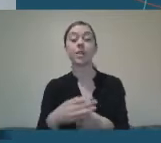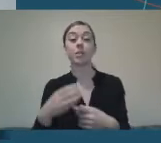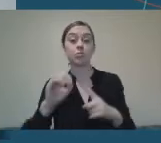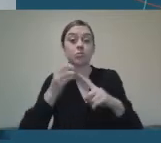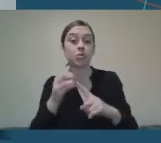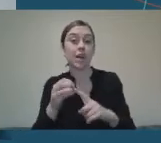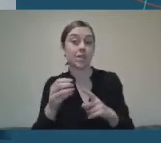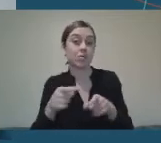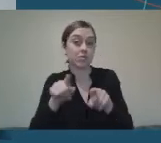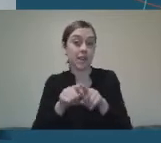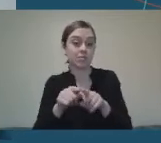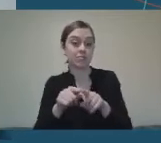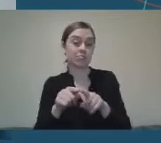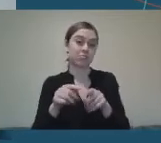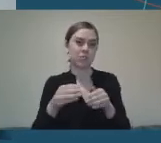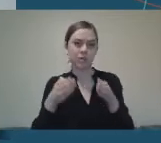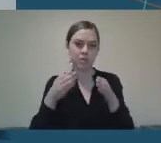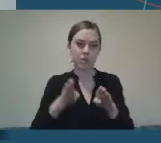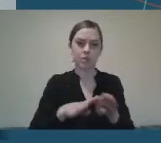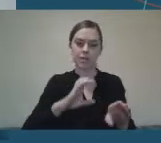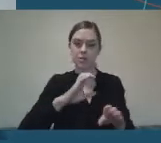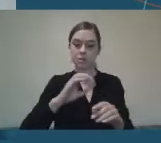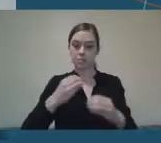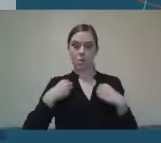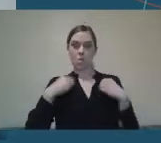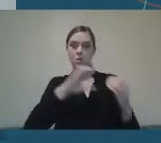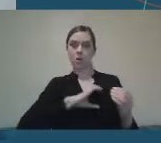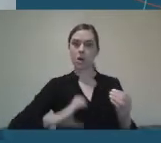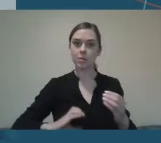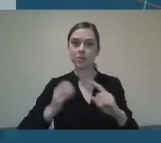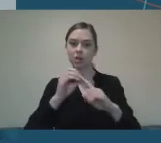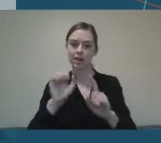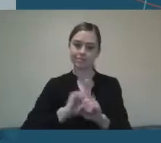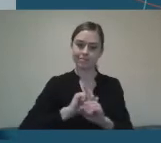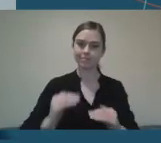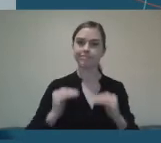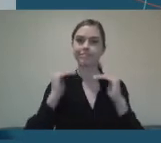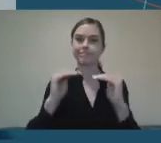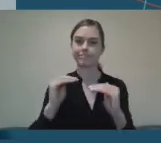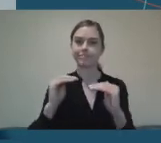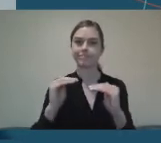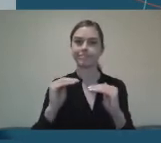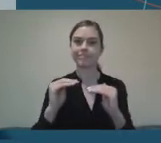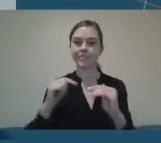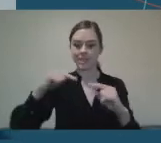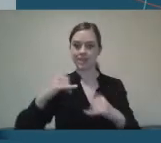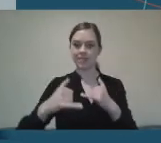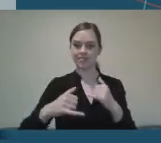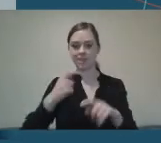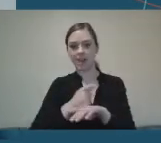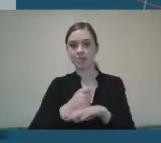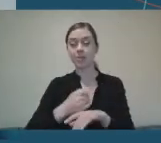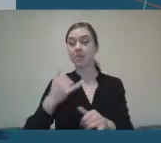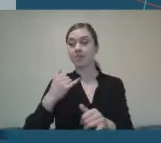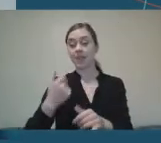same focus with our own clubs and get them up to standard during this time. So we started off last year with only